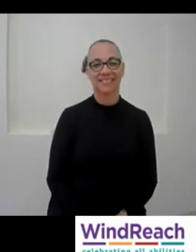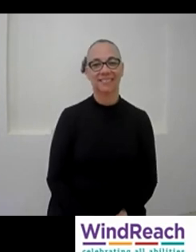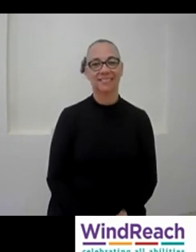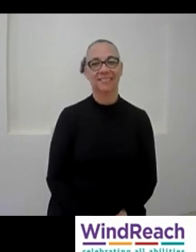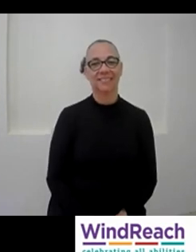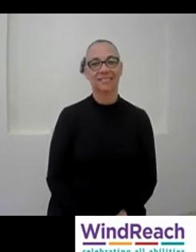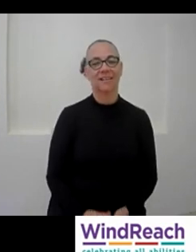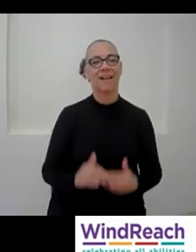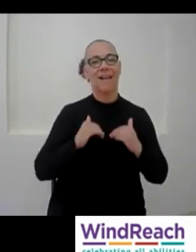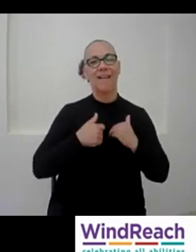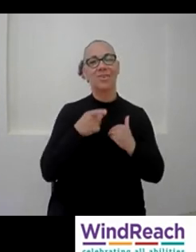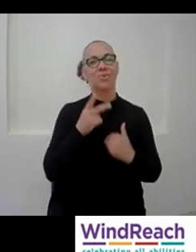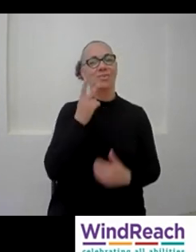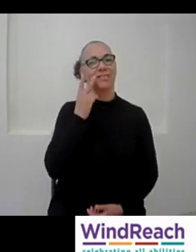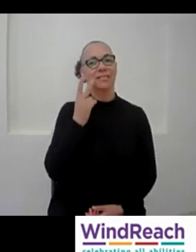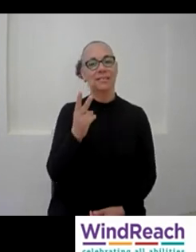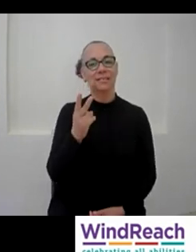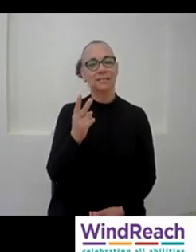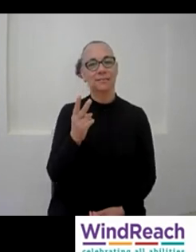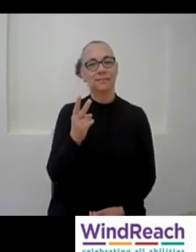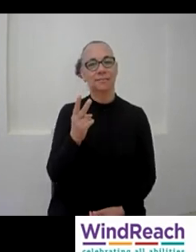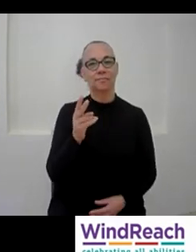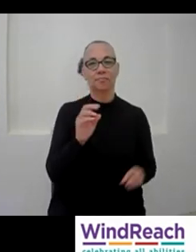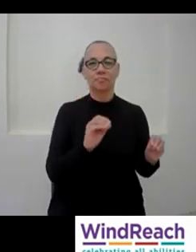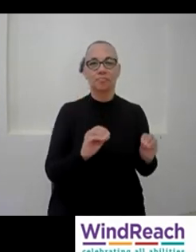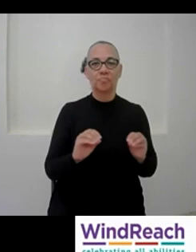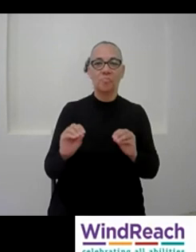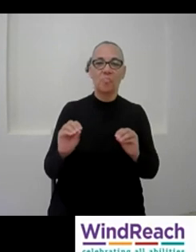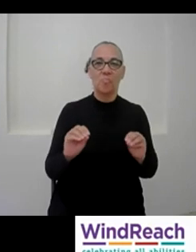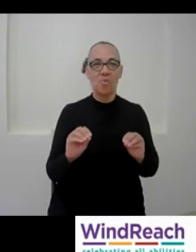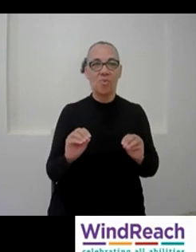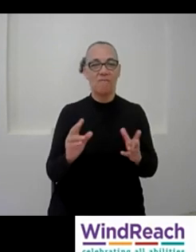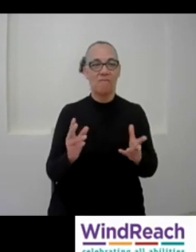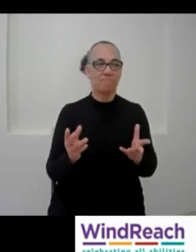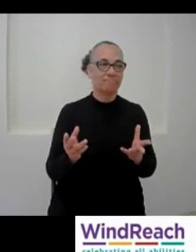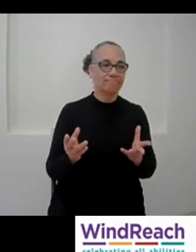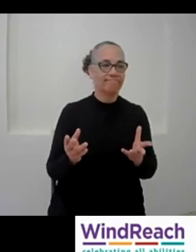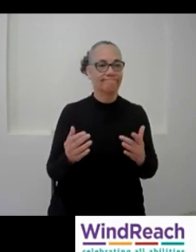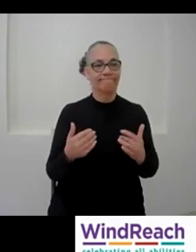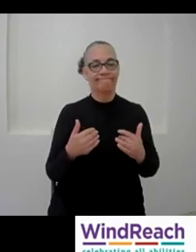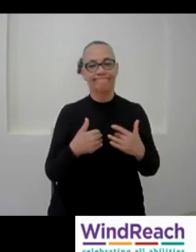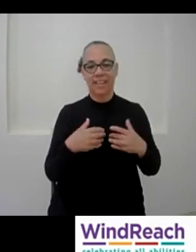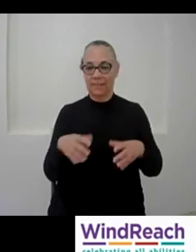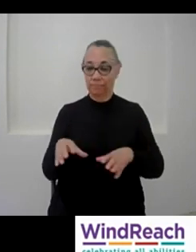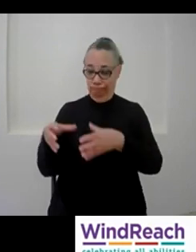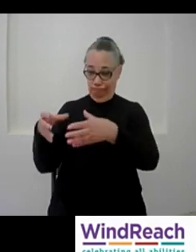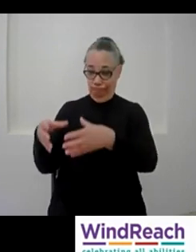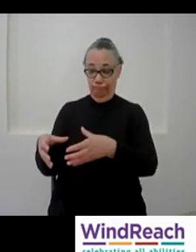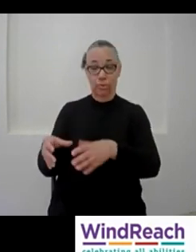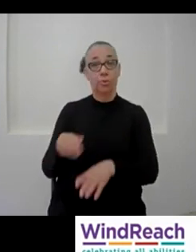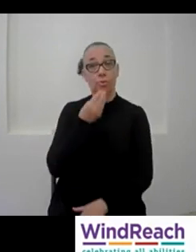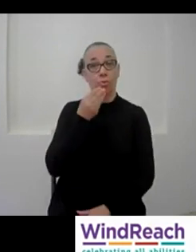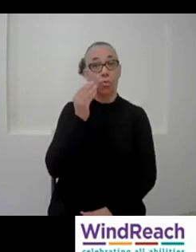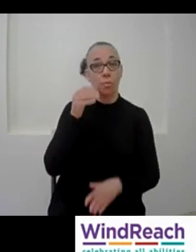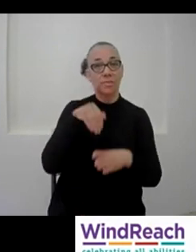have you seen, moving or having the group, the homes here in Bermuda that